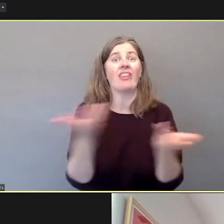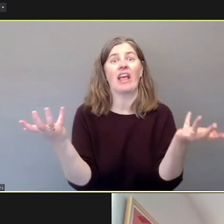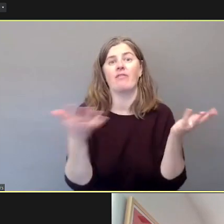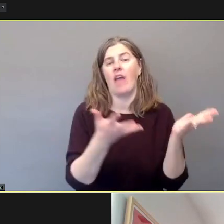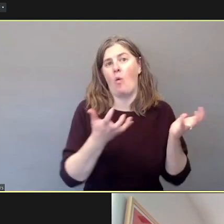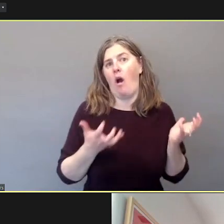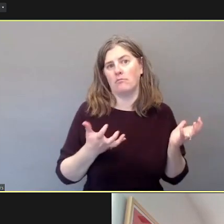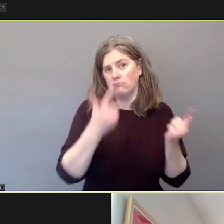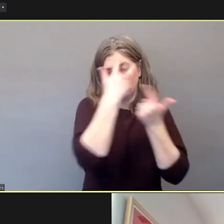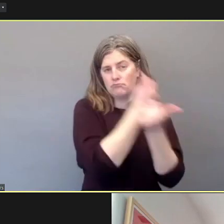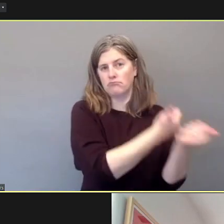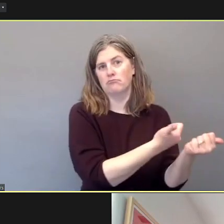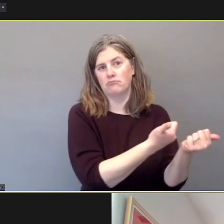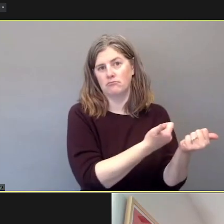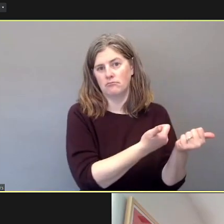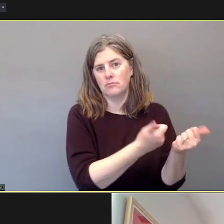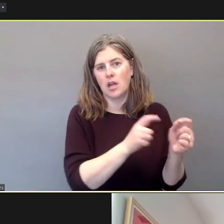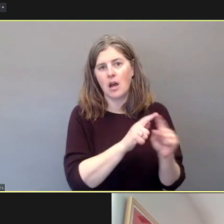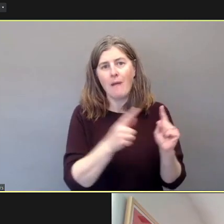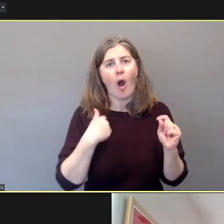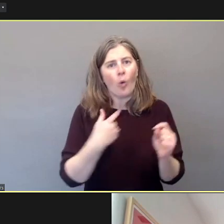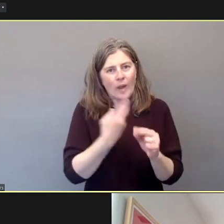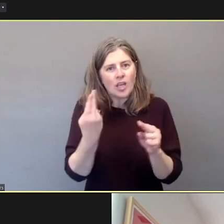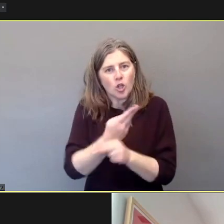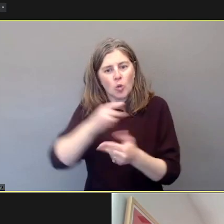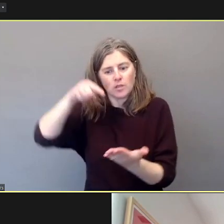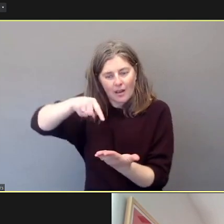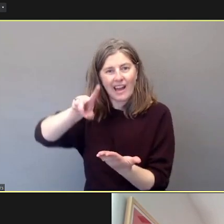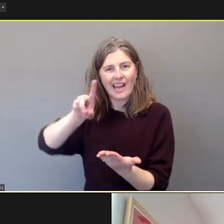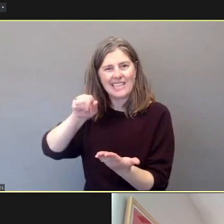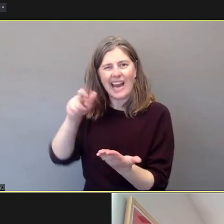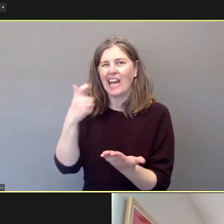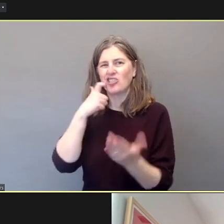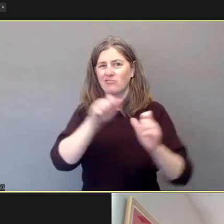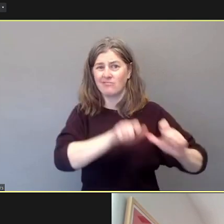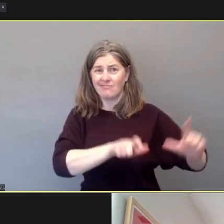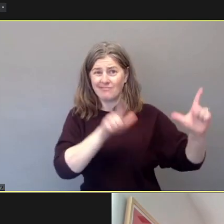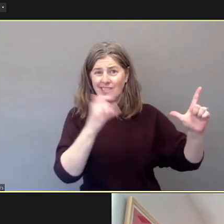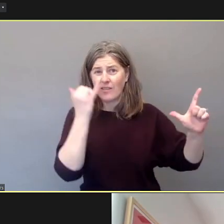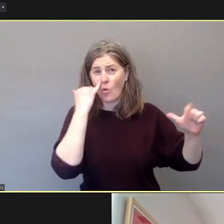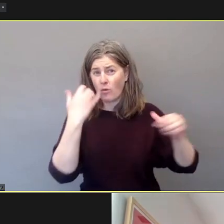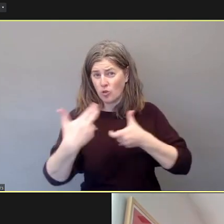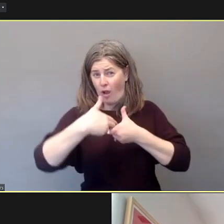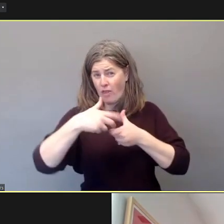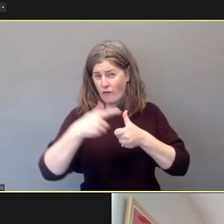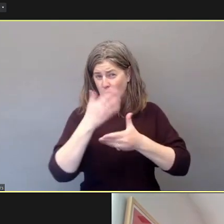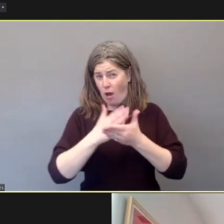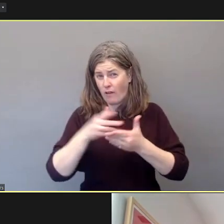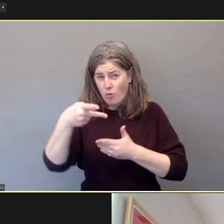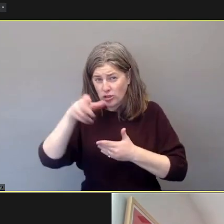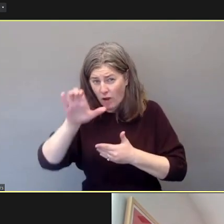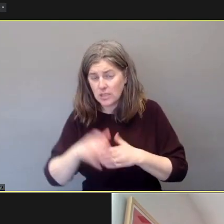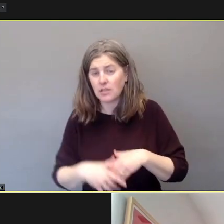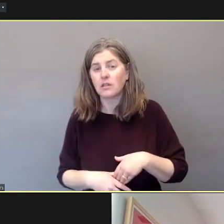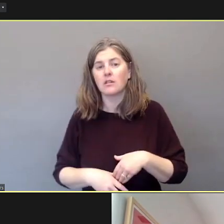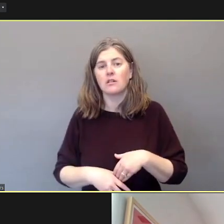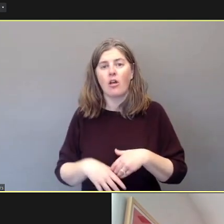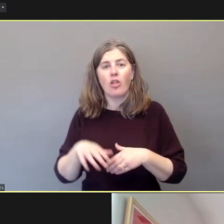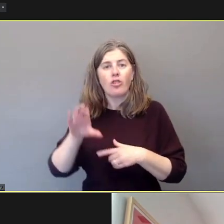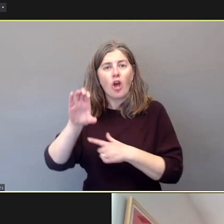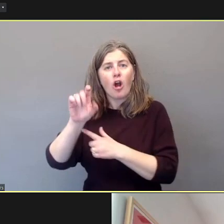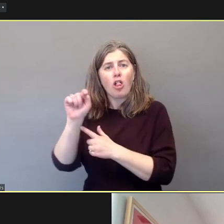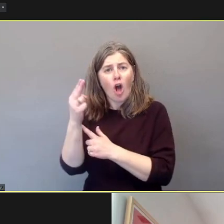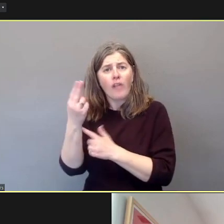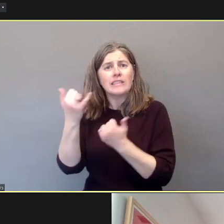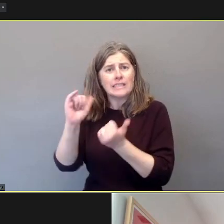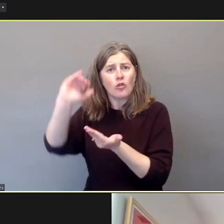want, really, but we use data. I just showed a slide. I don't know if you're on the first part of the press conference, that cloth masks still